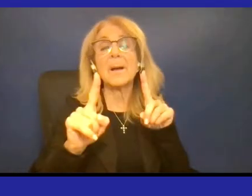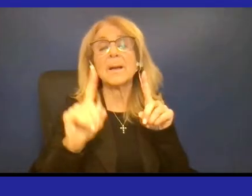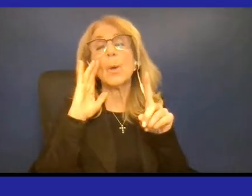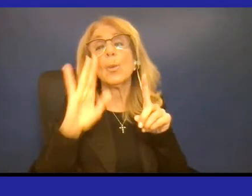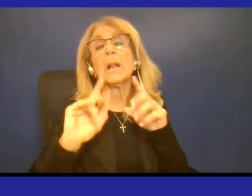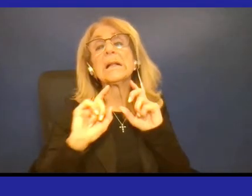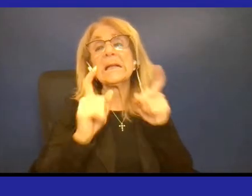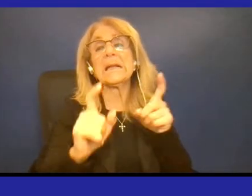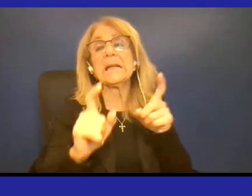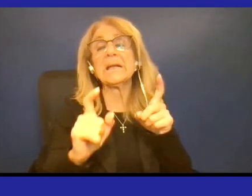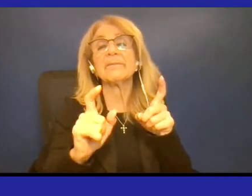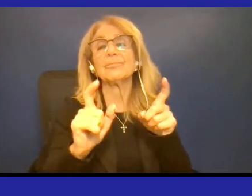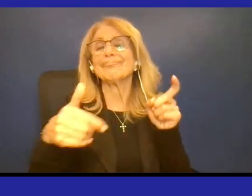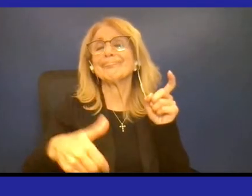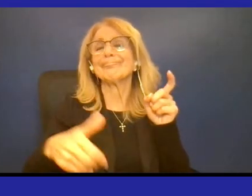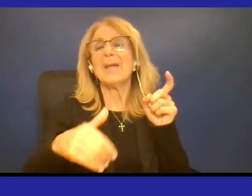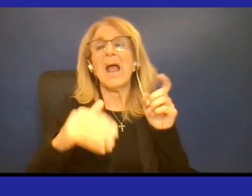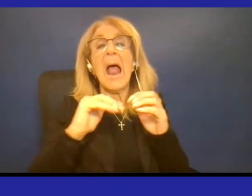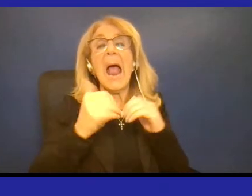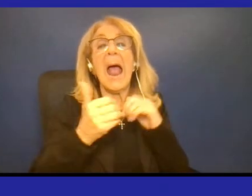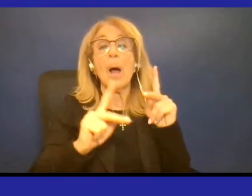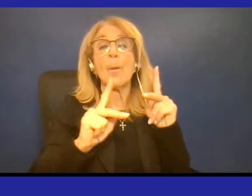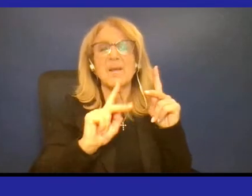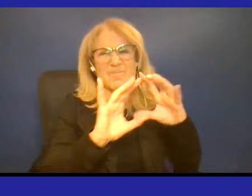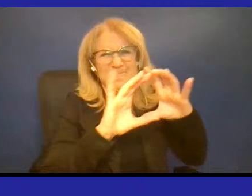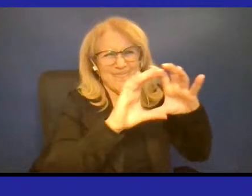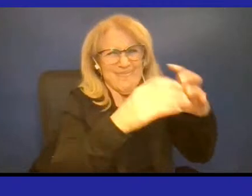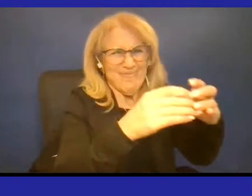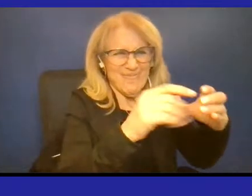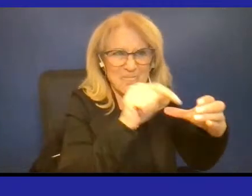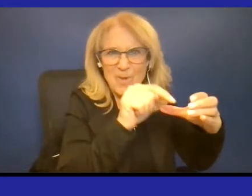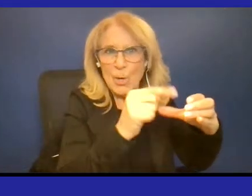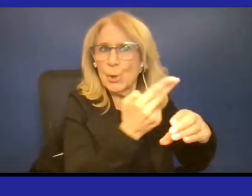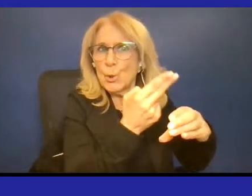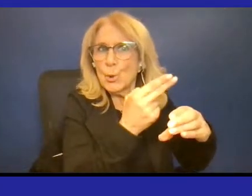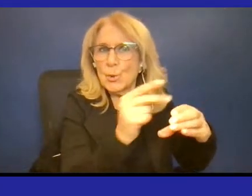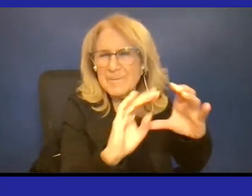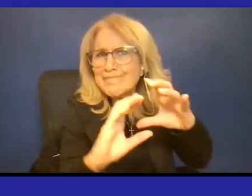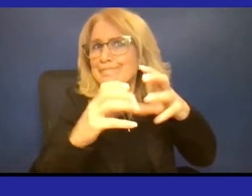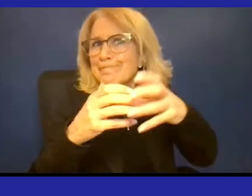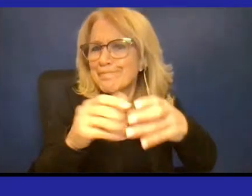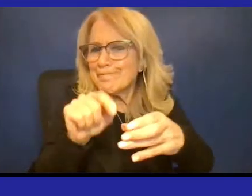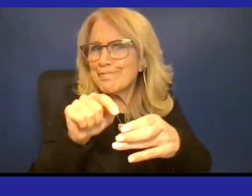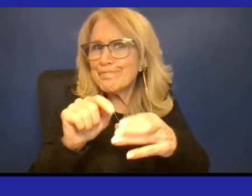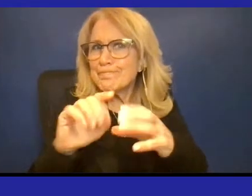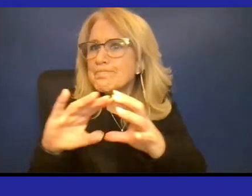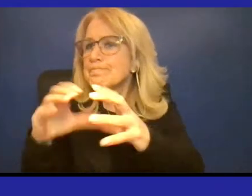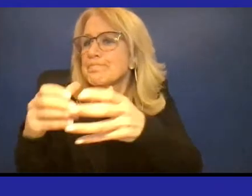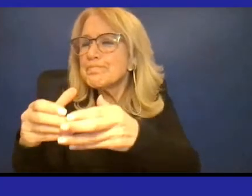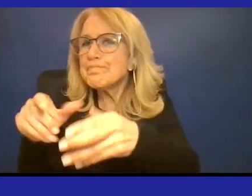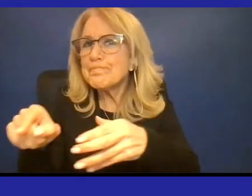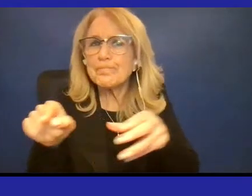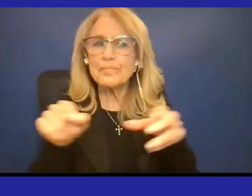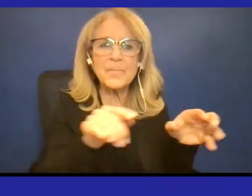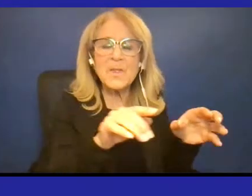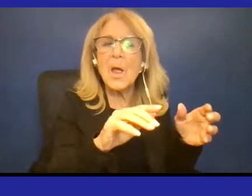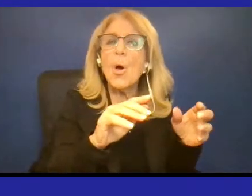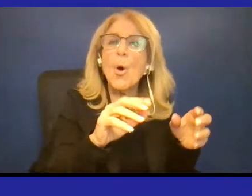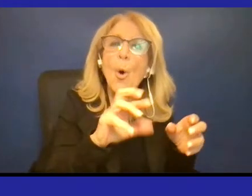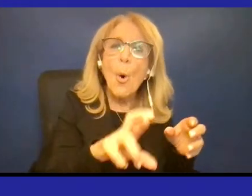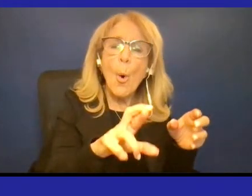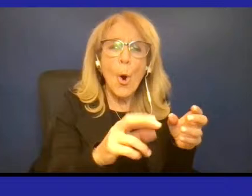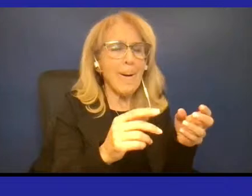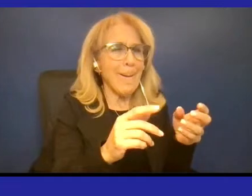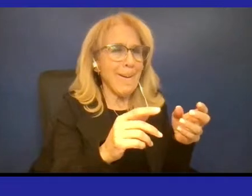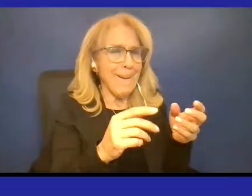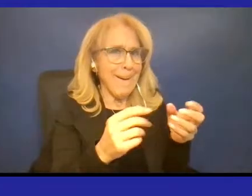how people are concentrated in their use. You still won't know like What they're it doing. tied to like their number of visits, but if